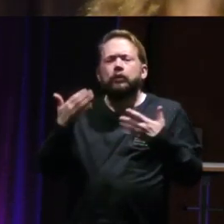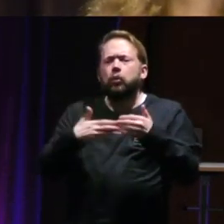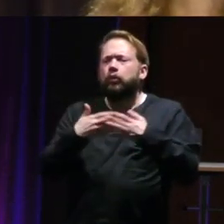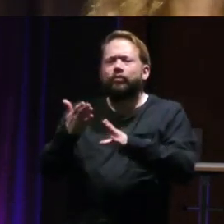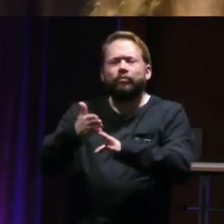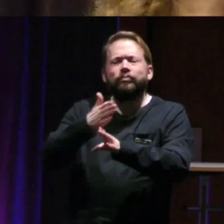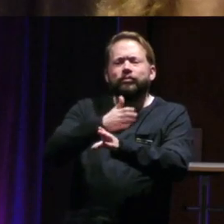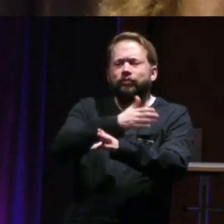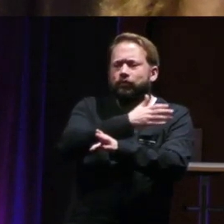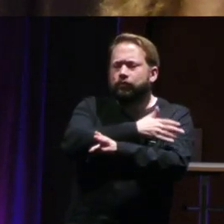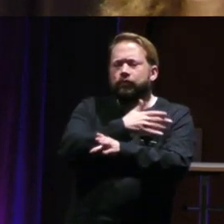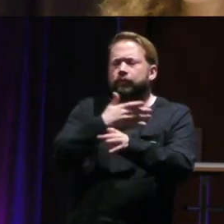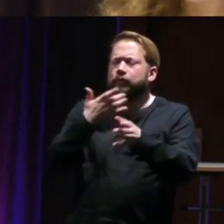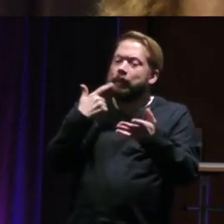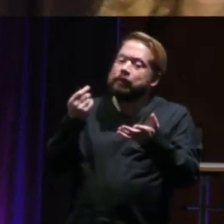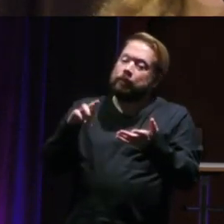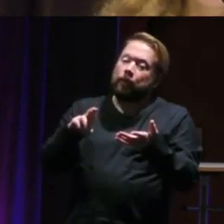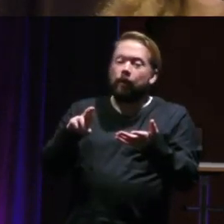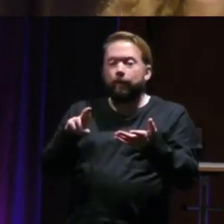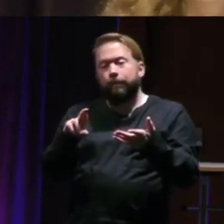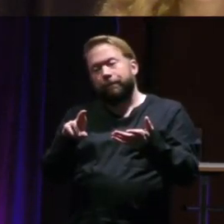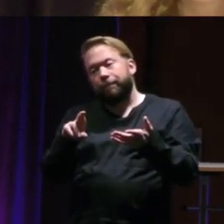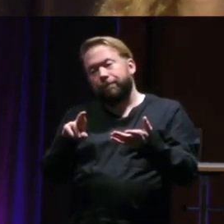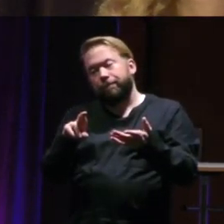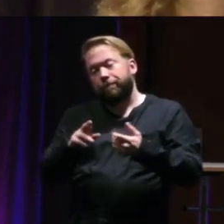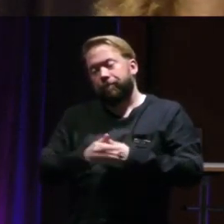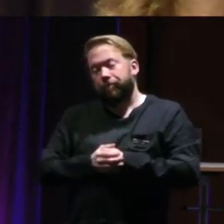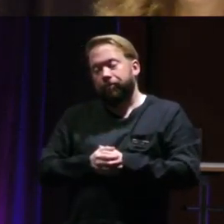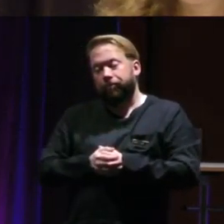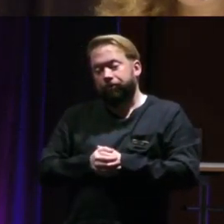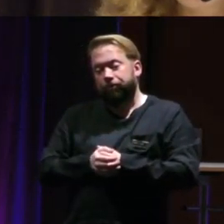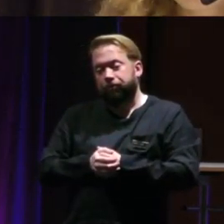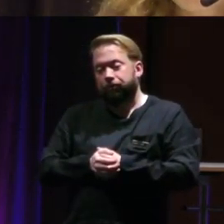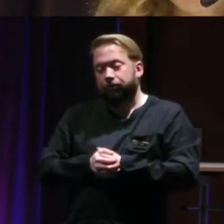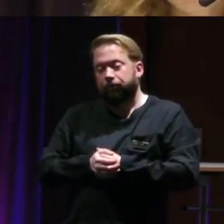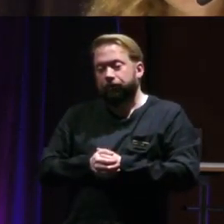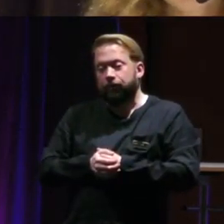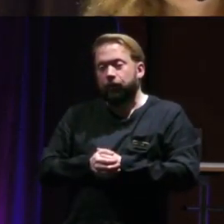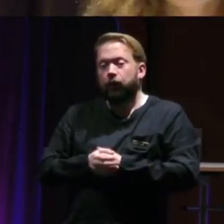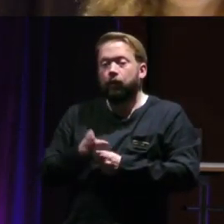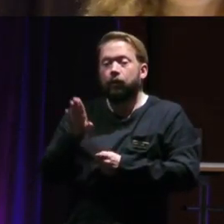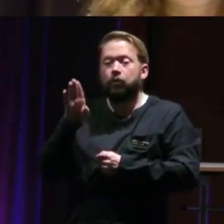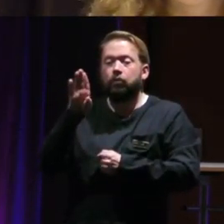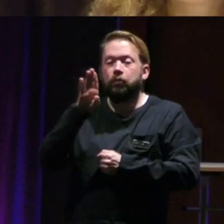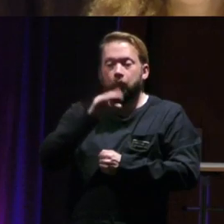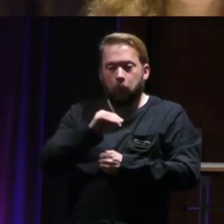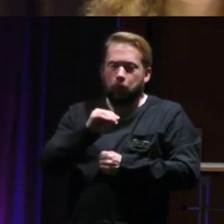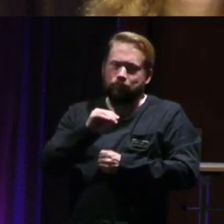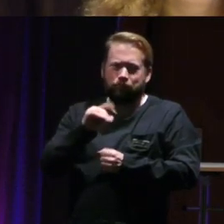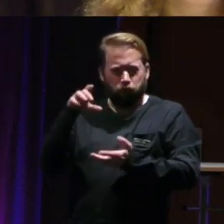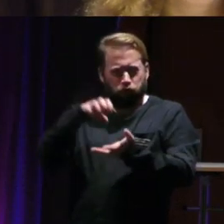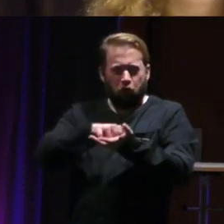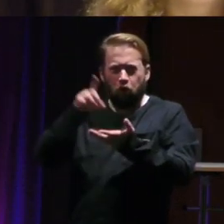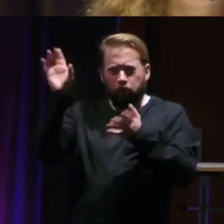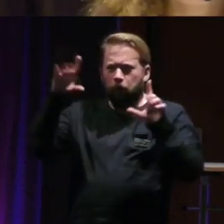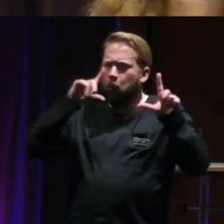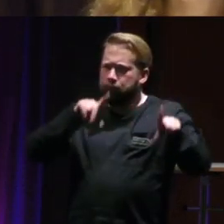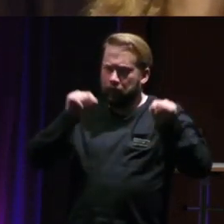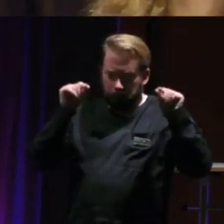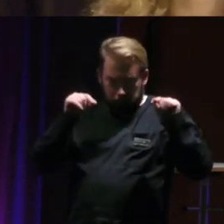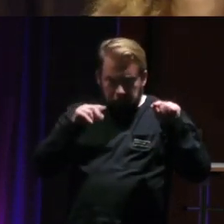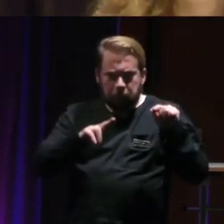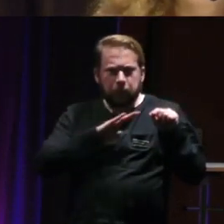like state recognized that we, you know, exist. And that was just